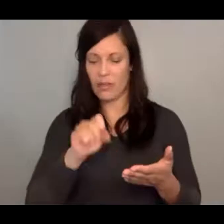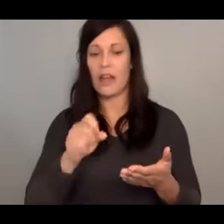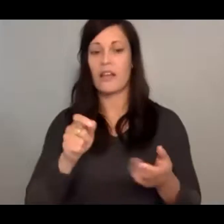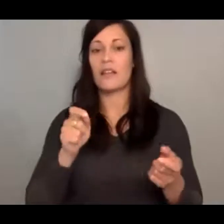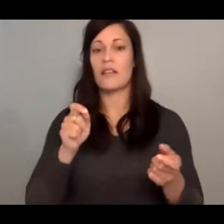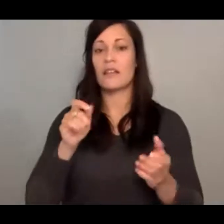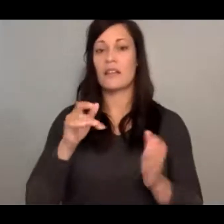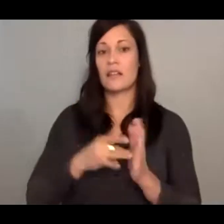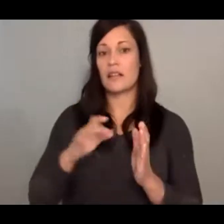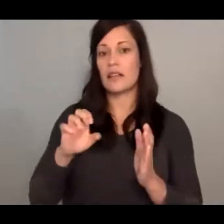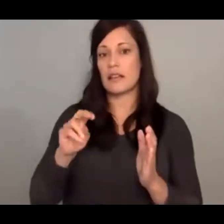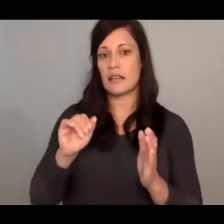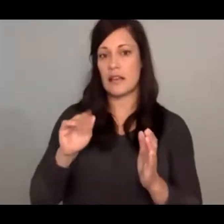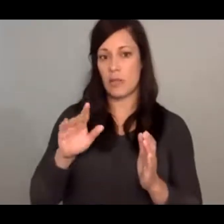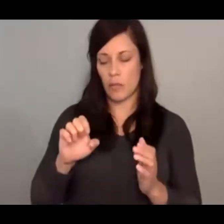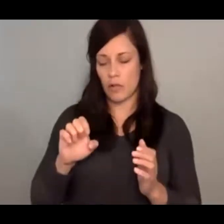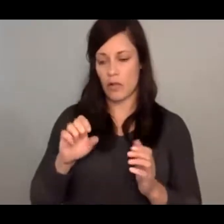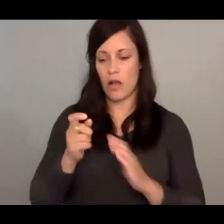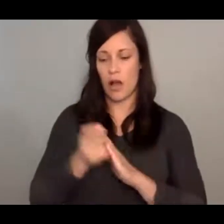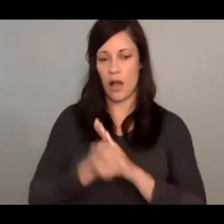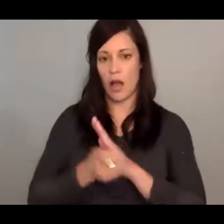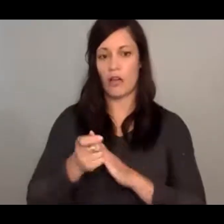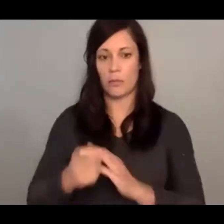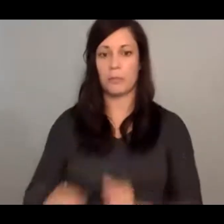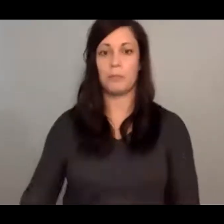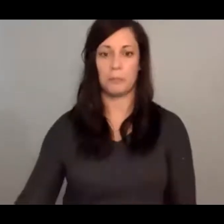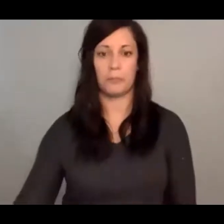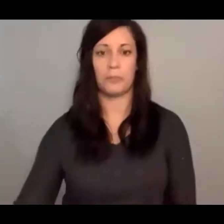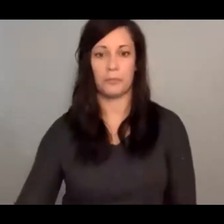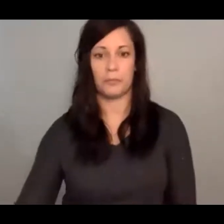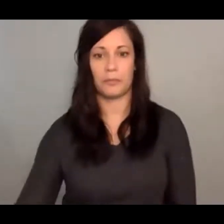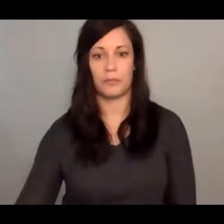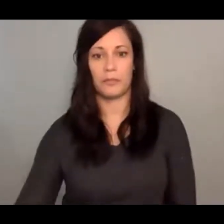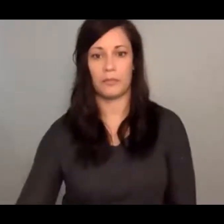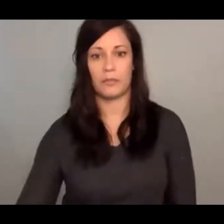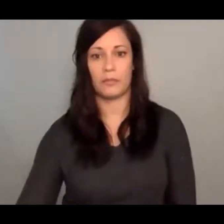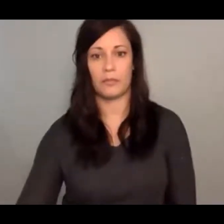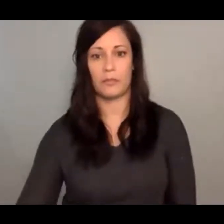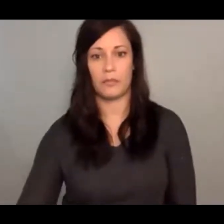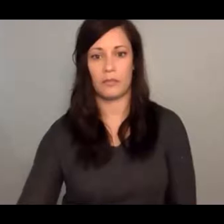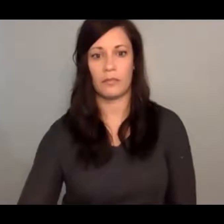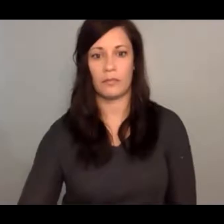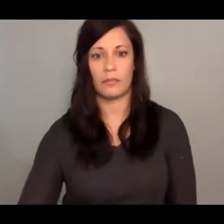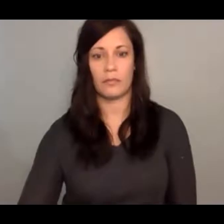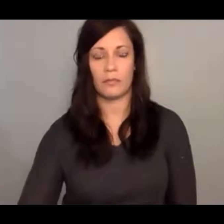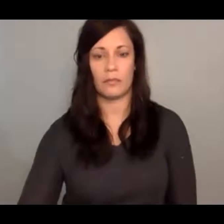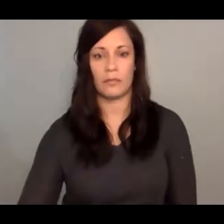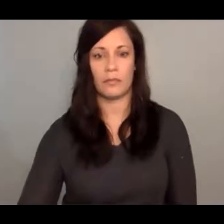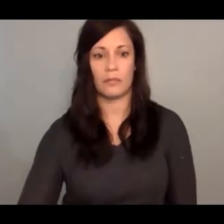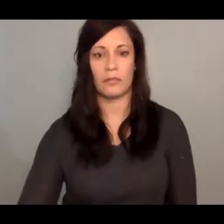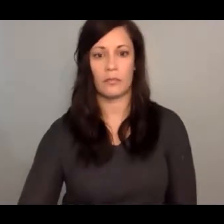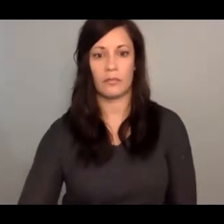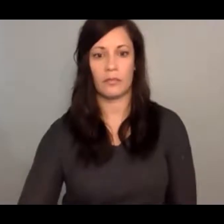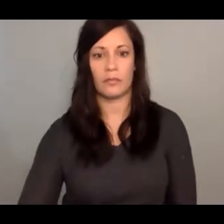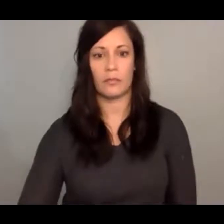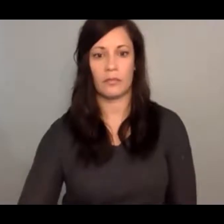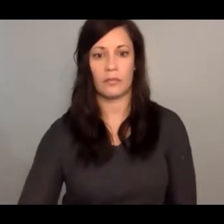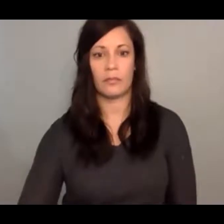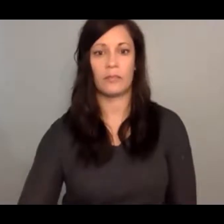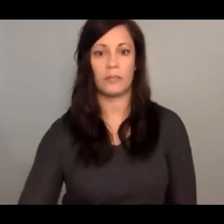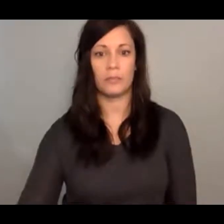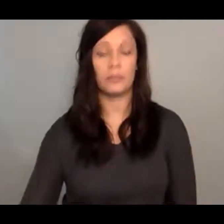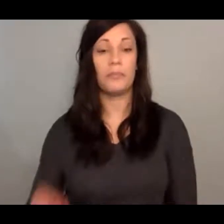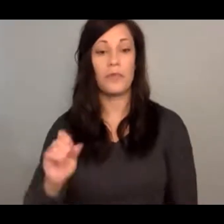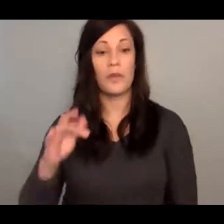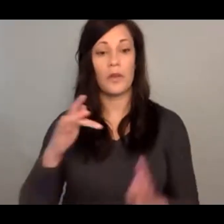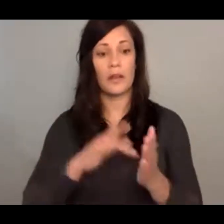clicking enable auto transcription. You can then click and drag the provided subtitles on your screen wherever you want them. You can also click on the